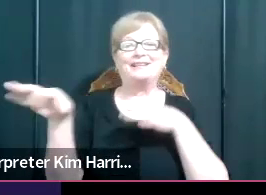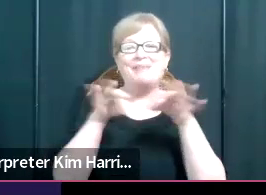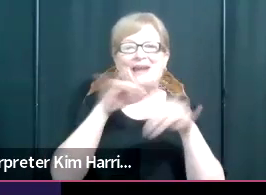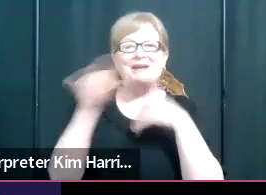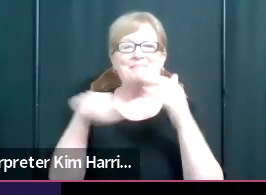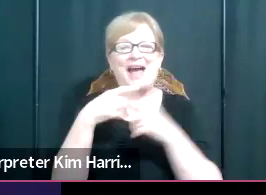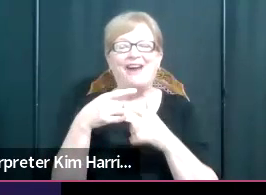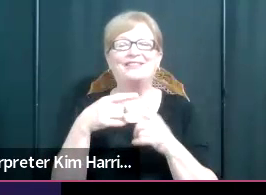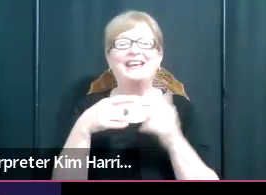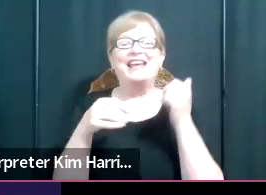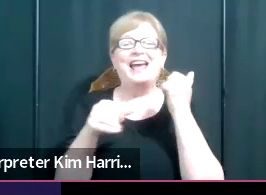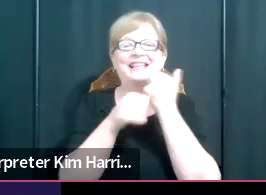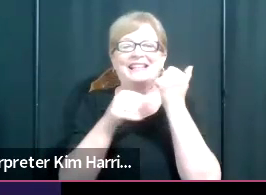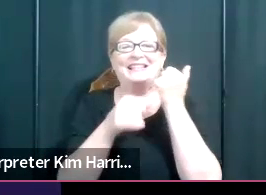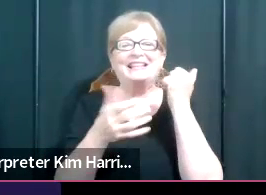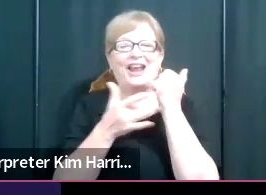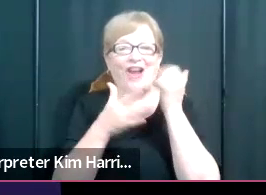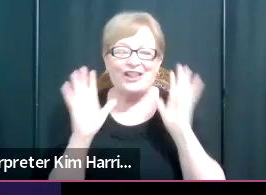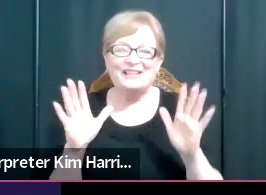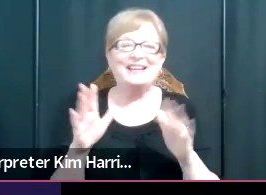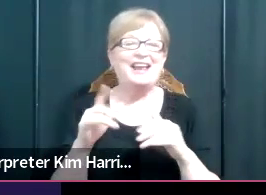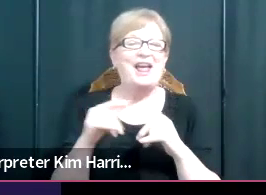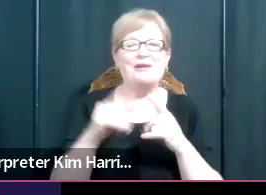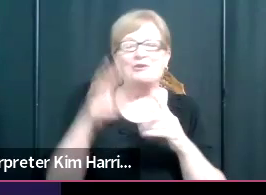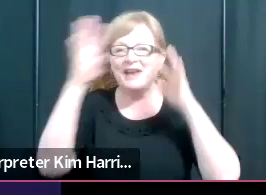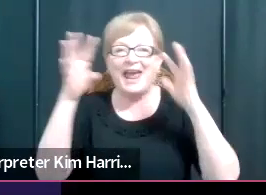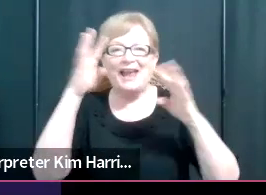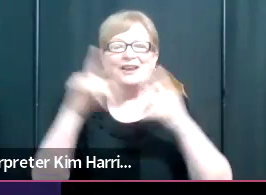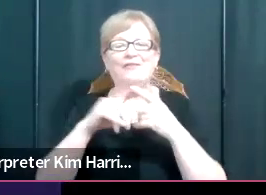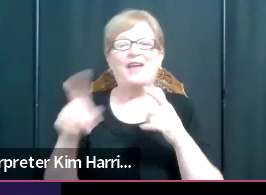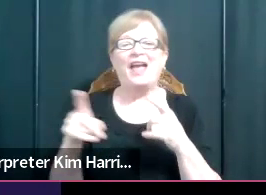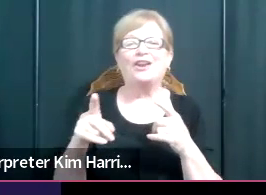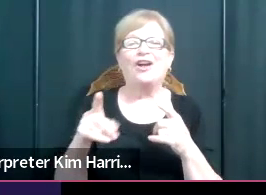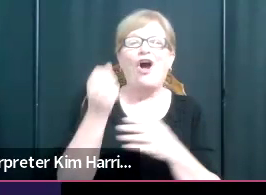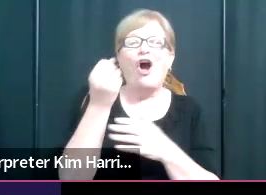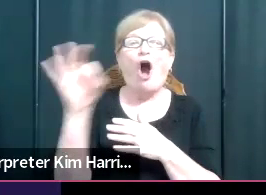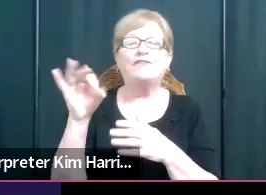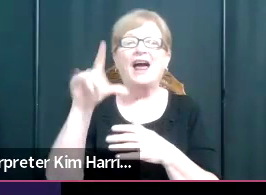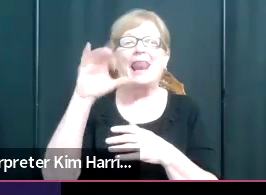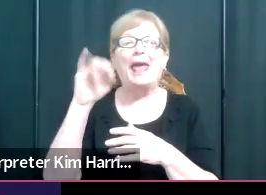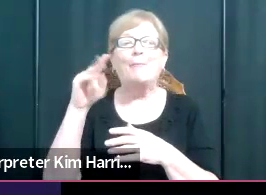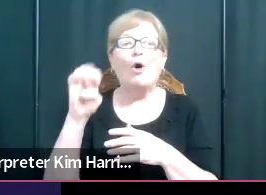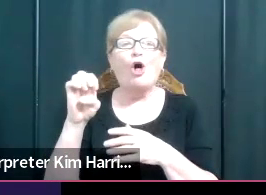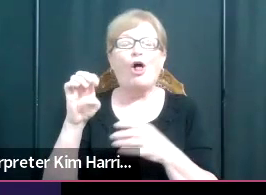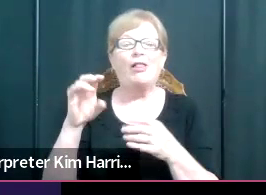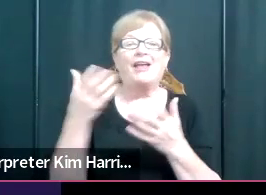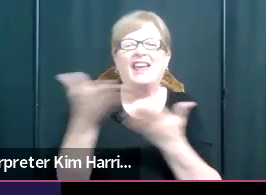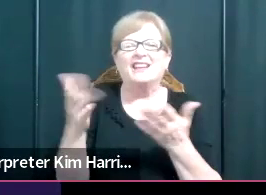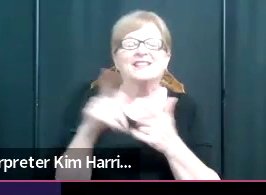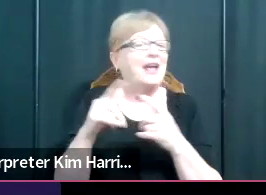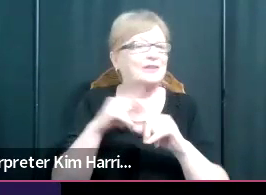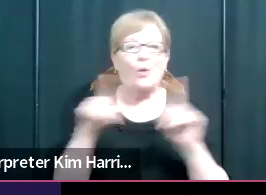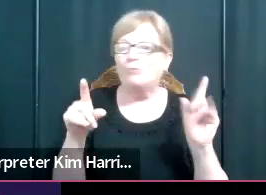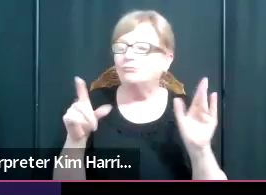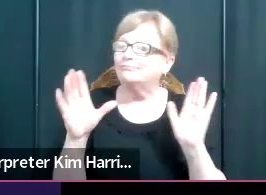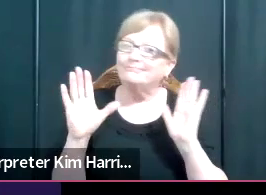many ways it can be used, especially the creative and off-label uses. So we love to brainstorm those ideas with folks. So please feel free